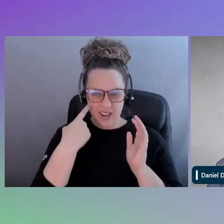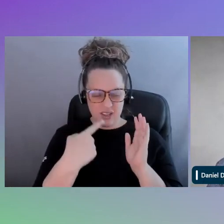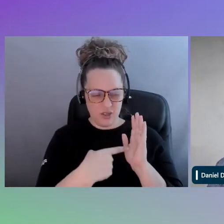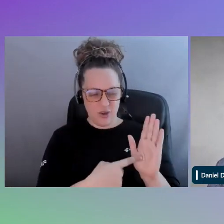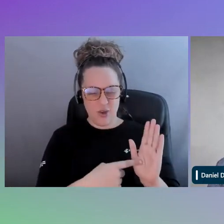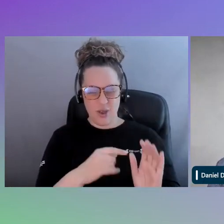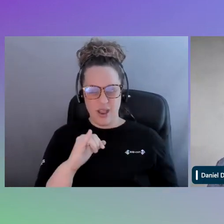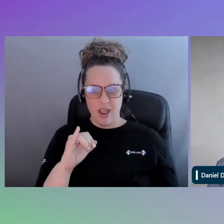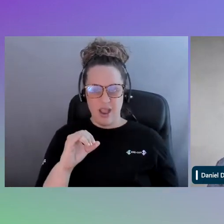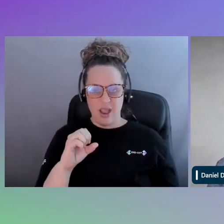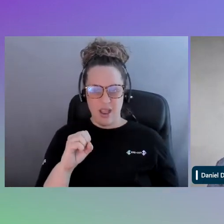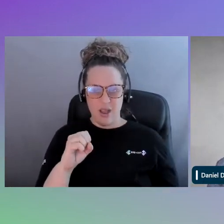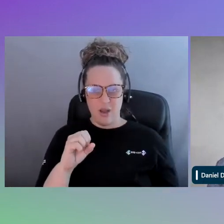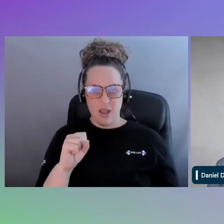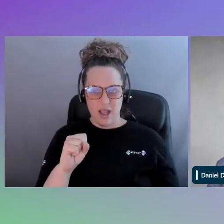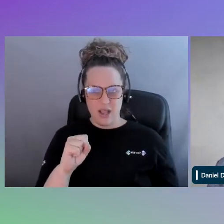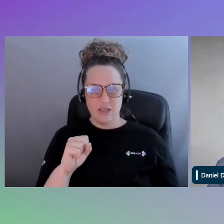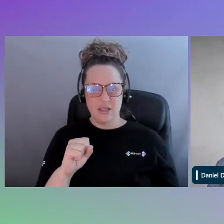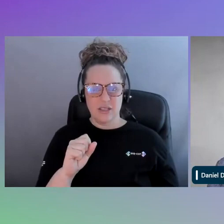to